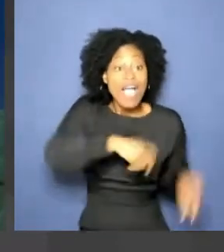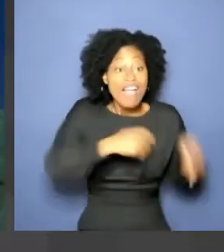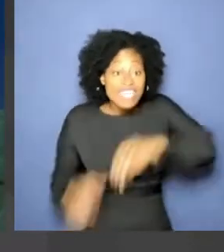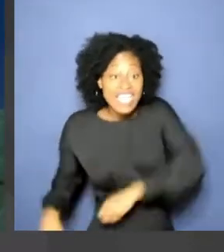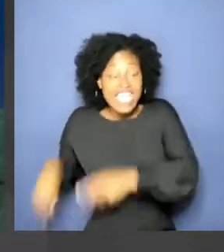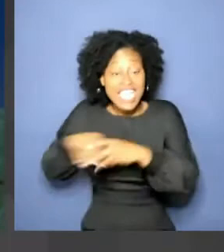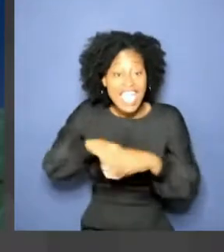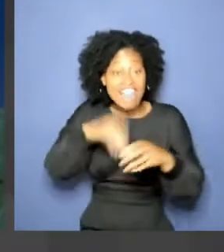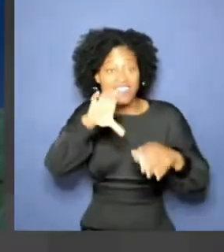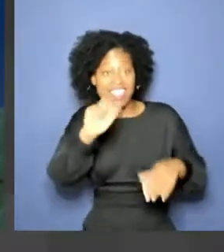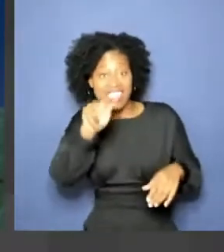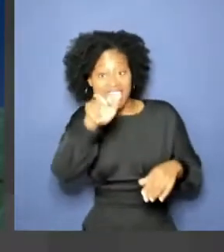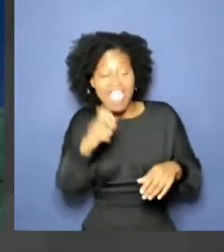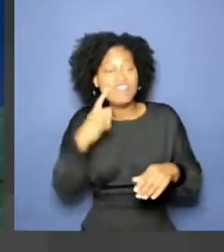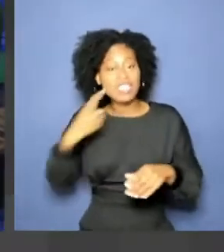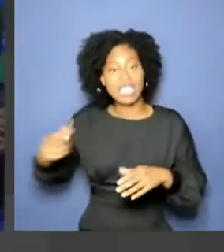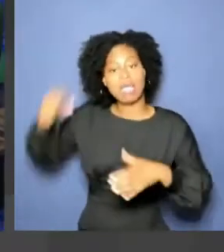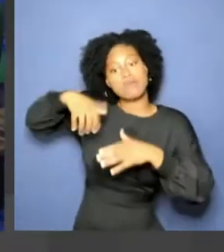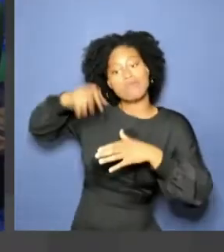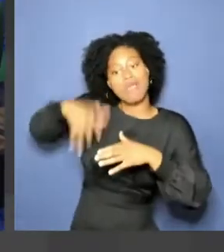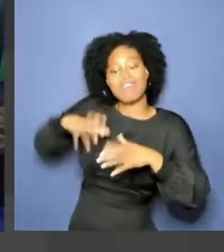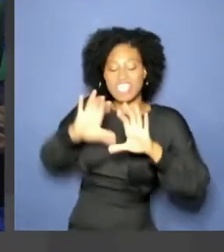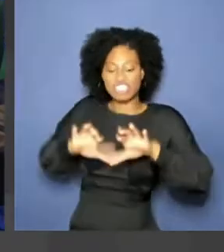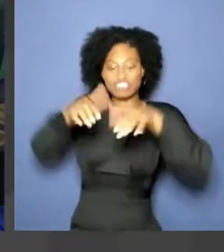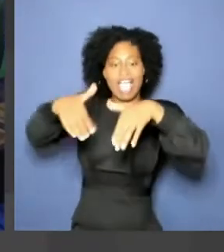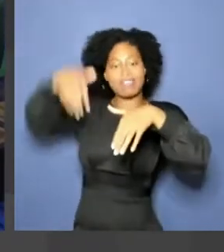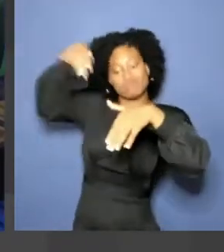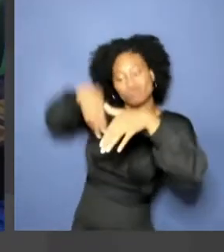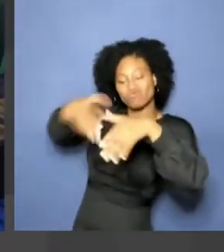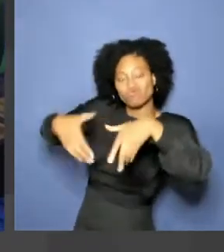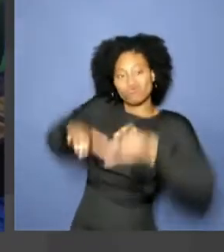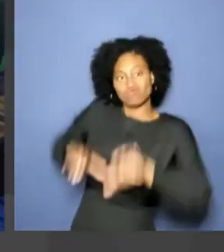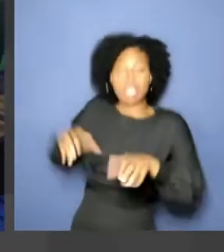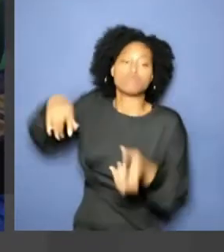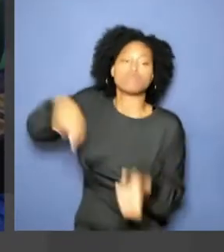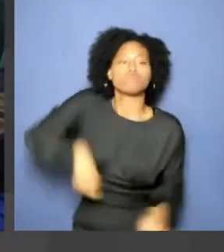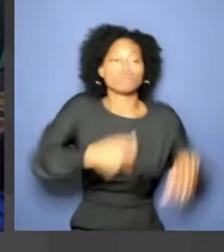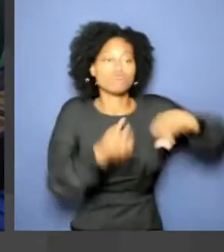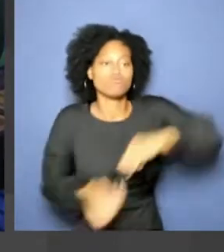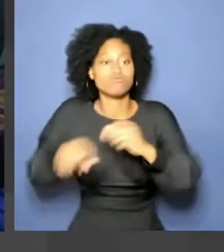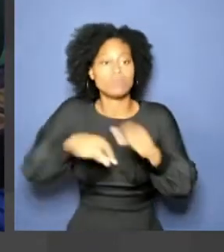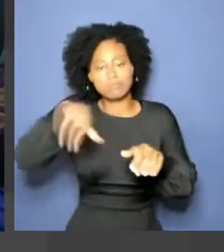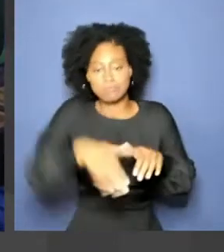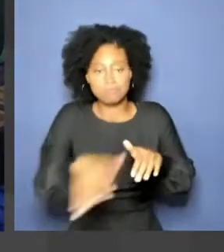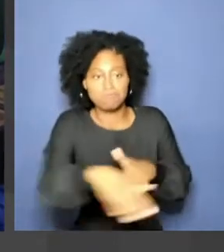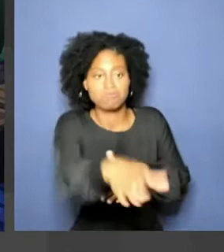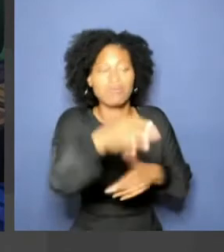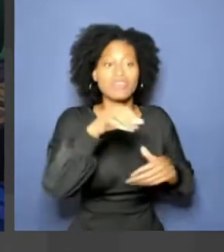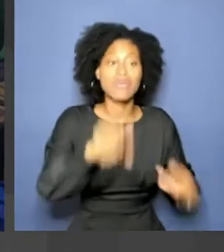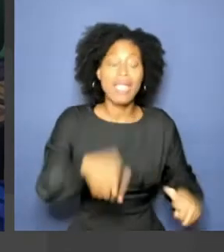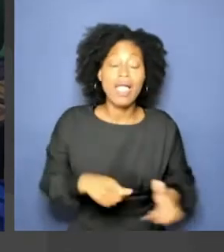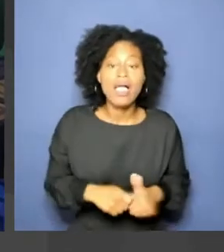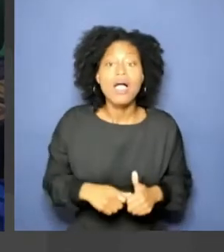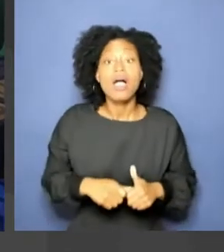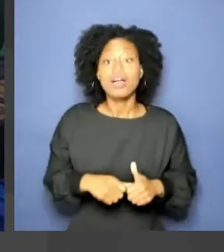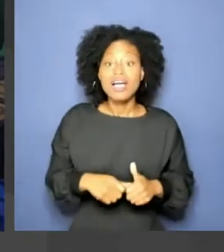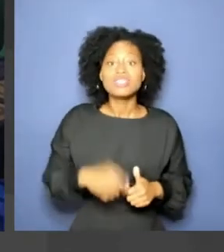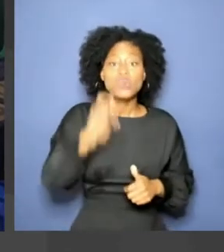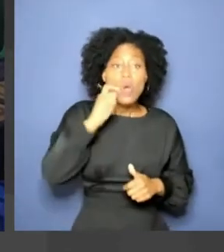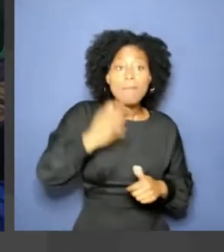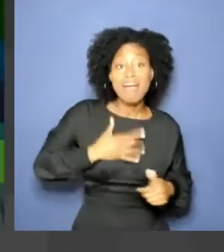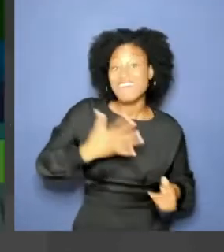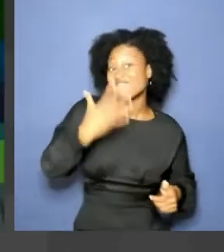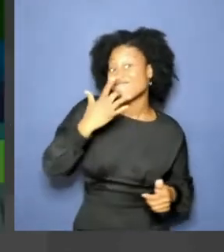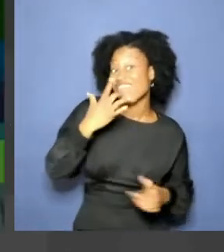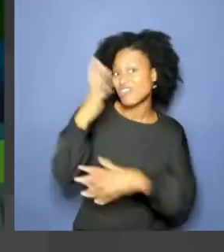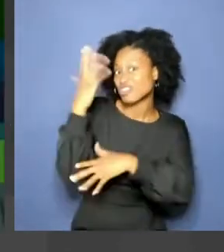in the chest in your boat. Oh, it's really nice. Amazing. And you've been working on what I think now will be my favorite tree in Minecraft.